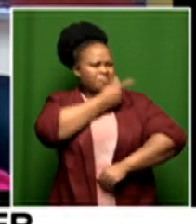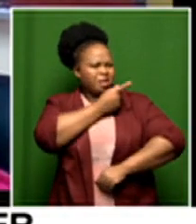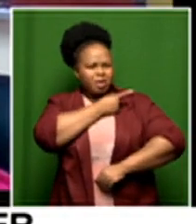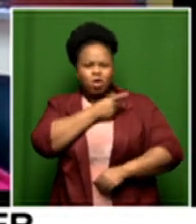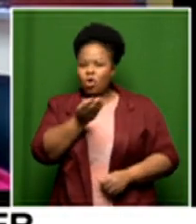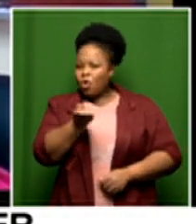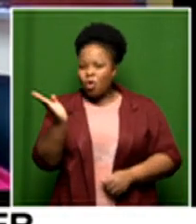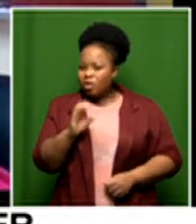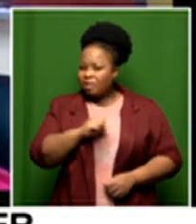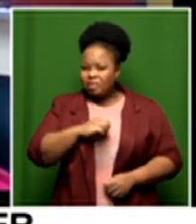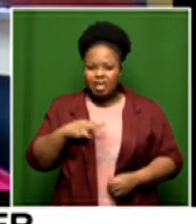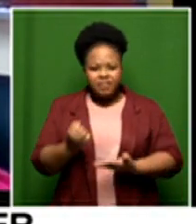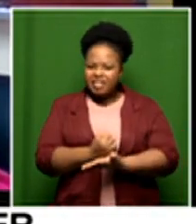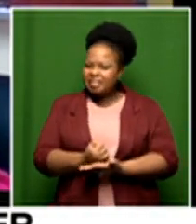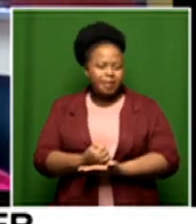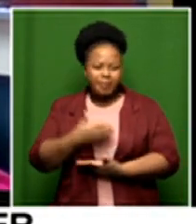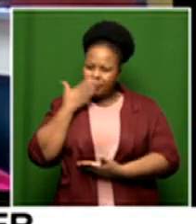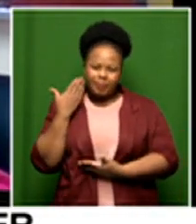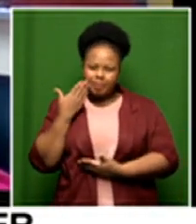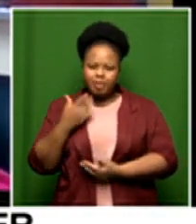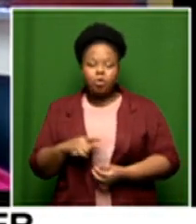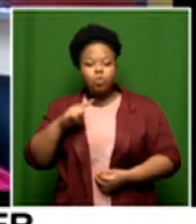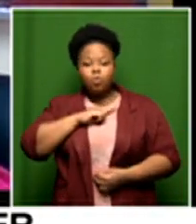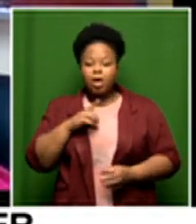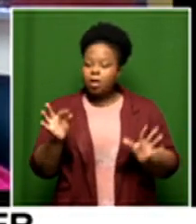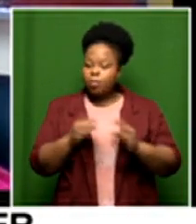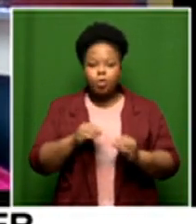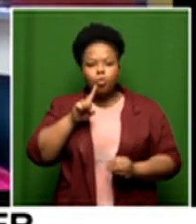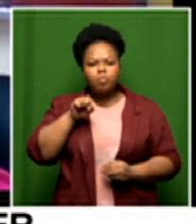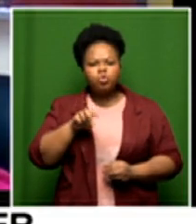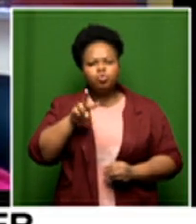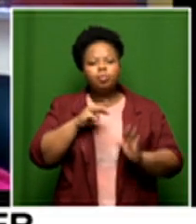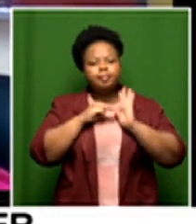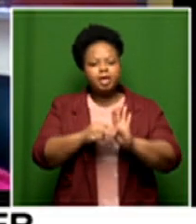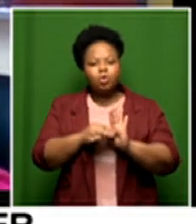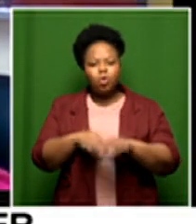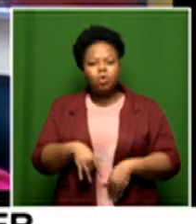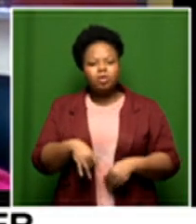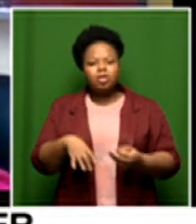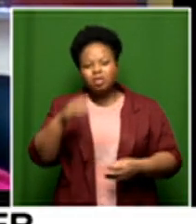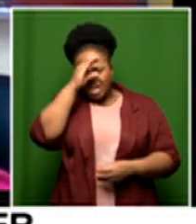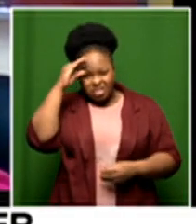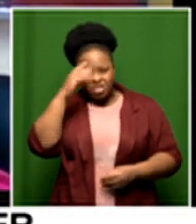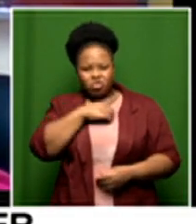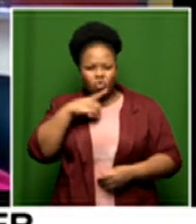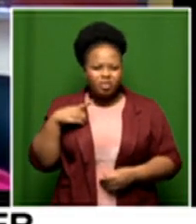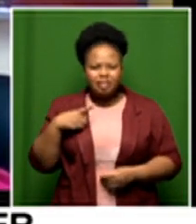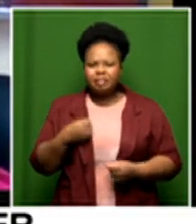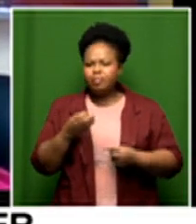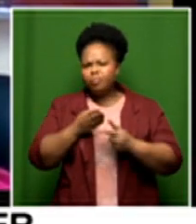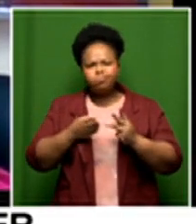all medical staff have registered, because if we have about 1.2 million medical practitioners, healthcare